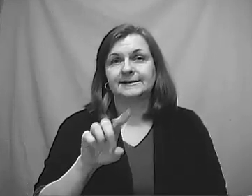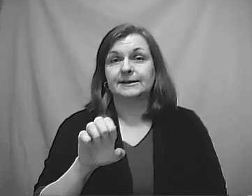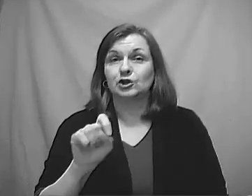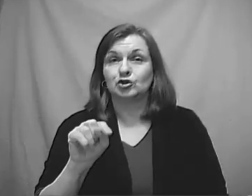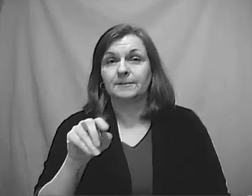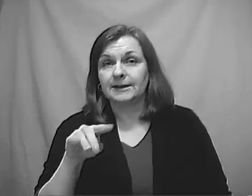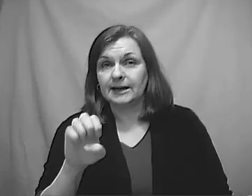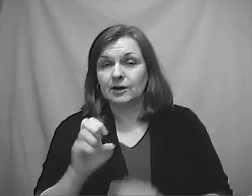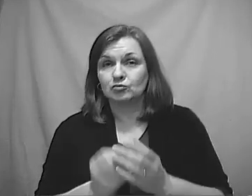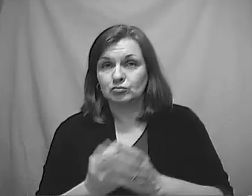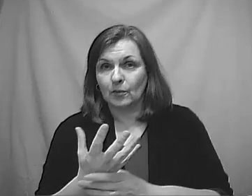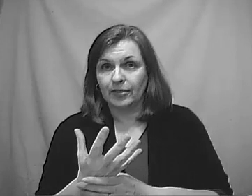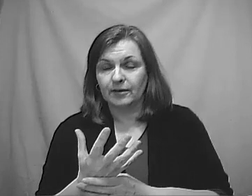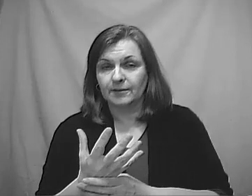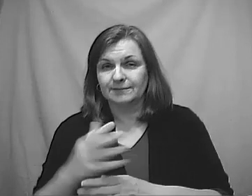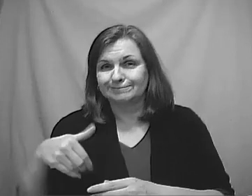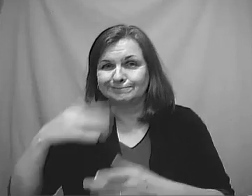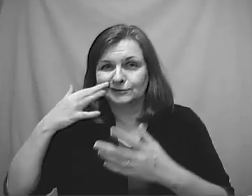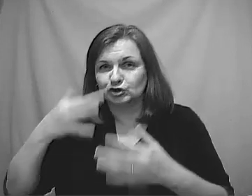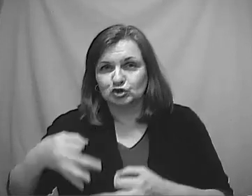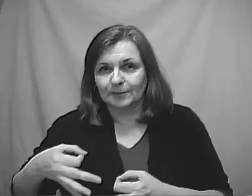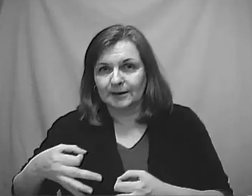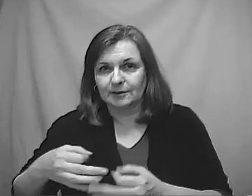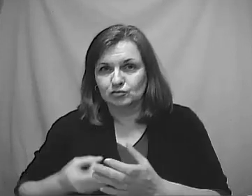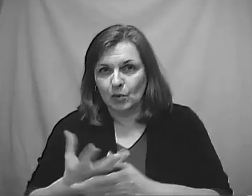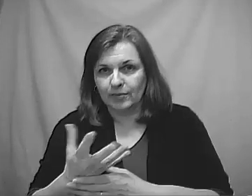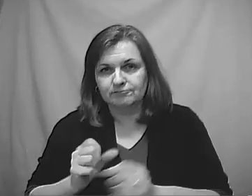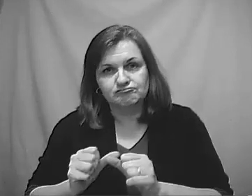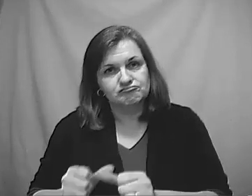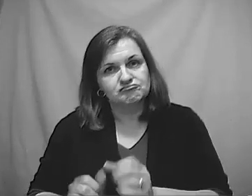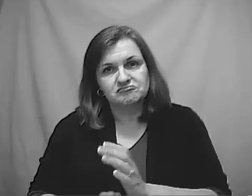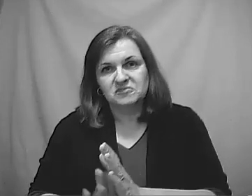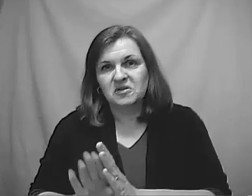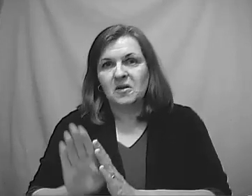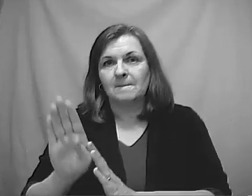call indeterminate growth in plants.